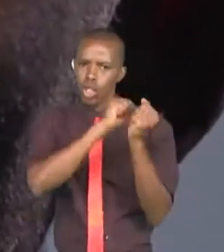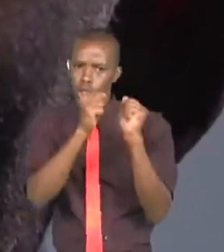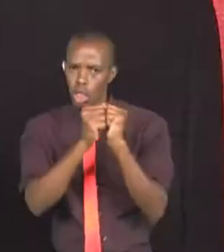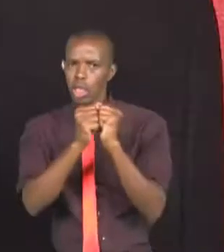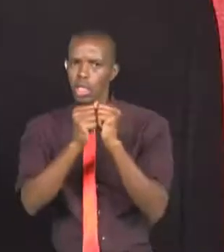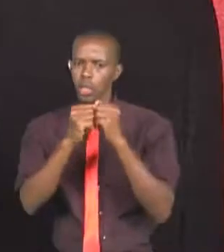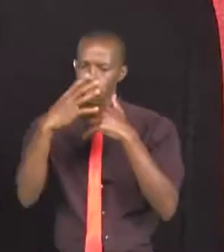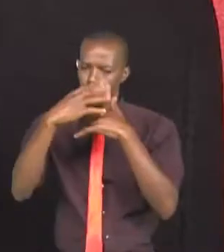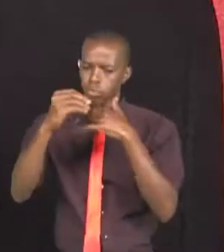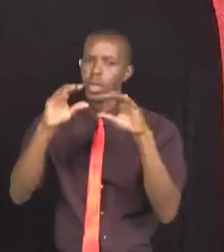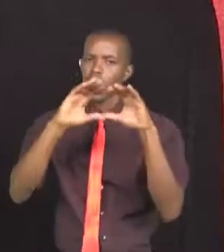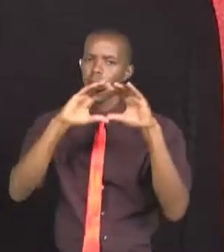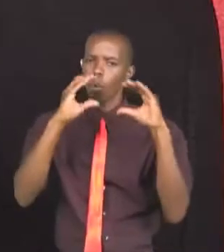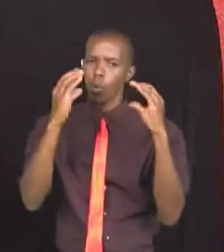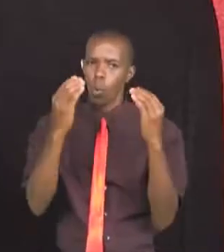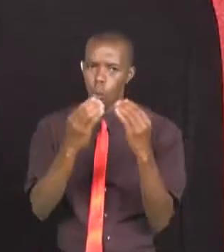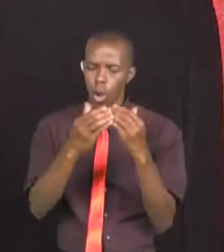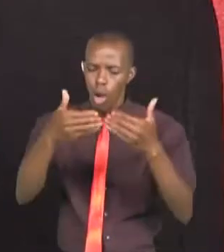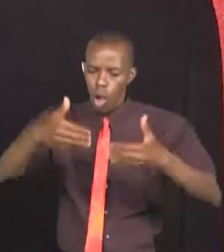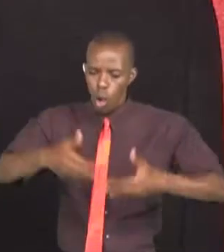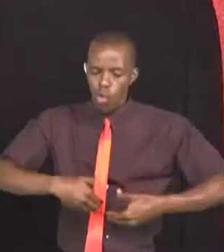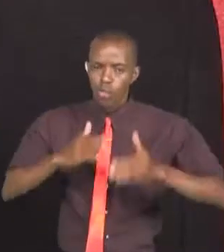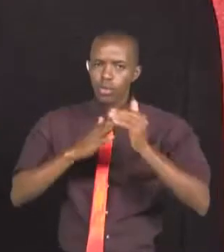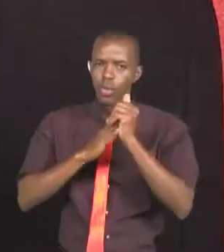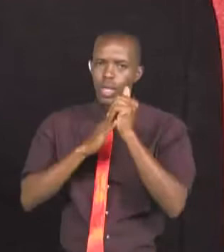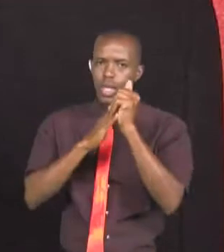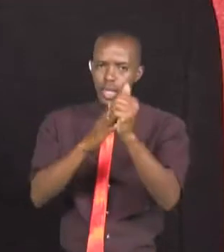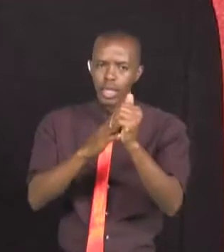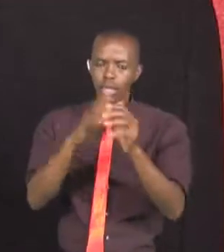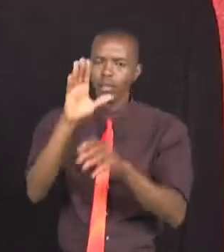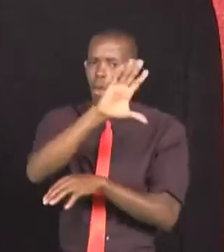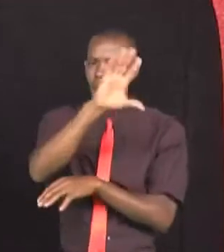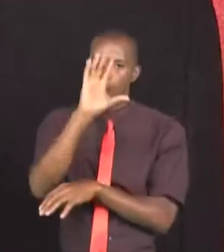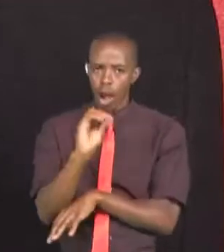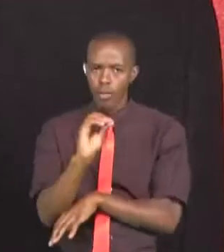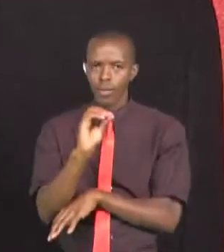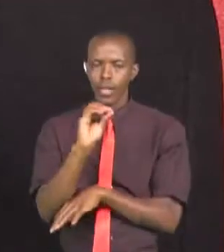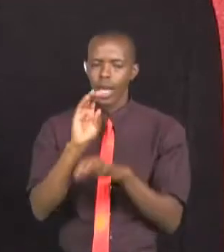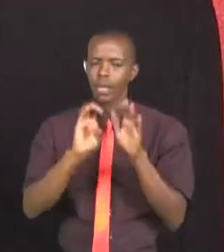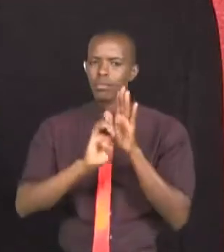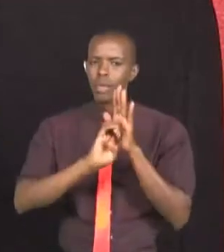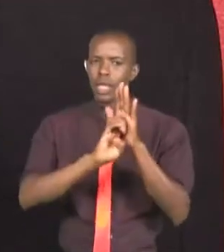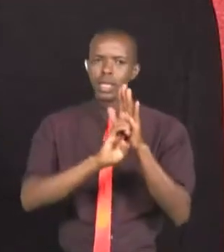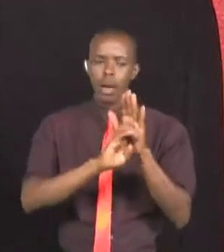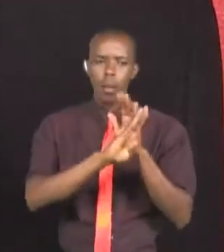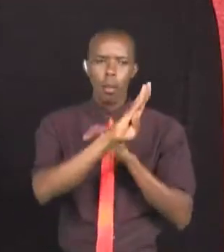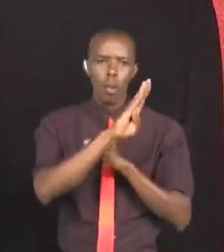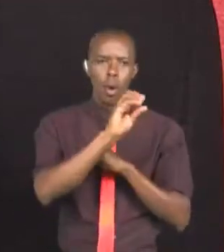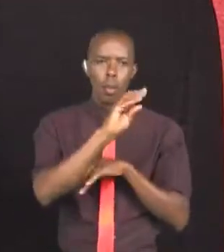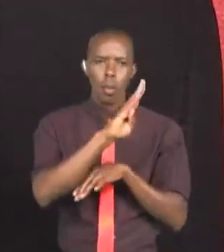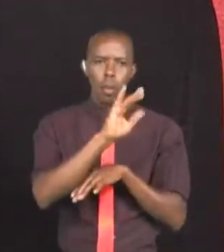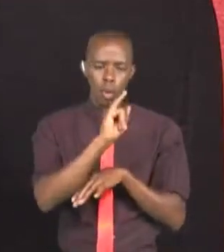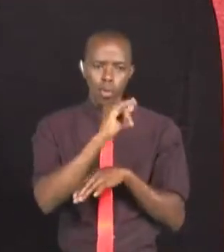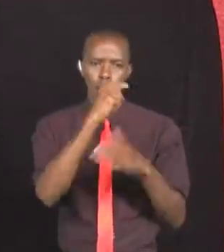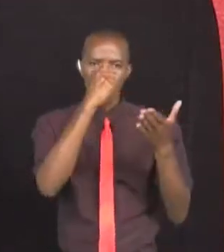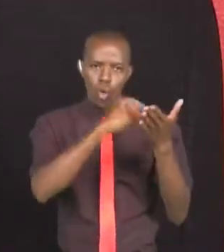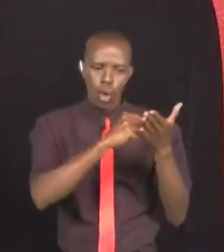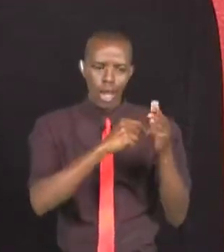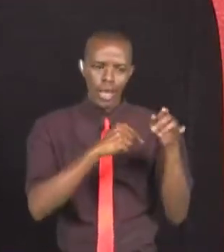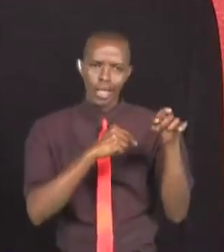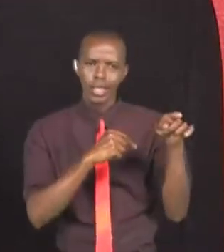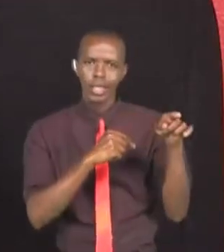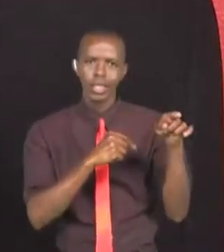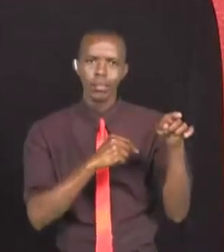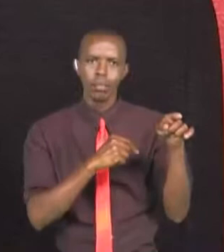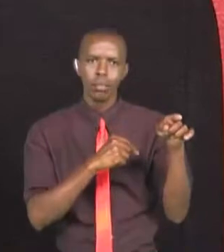continent. Also a rise of some youthful leadership in Africa. Make a case of Bobi Wine in Uganda. And he has been able to awaken